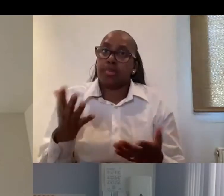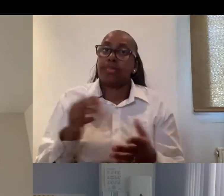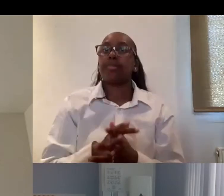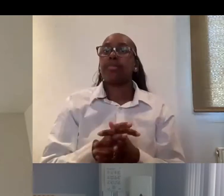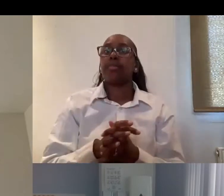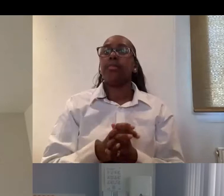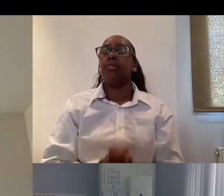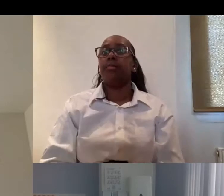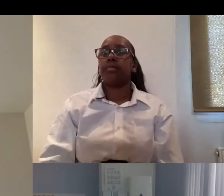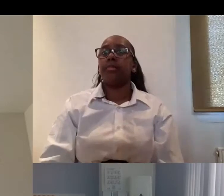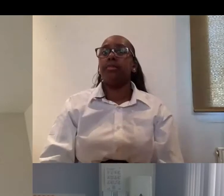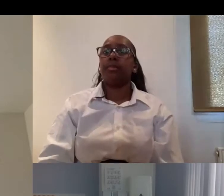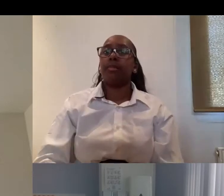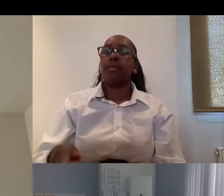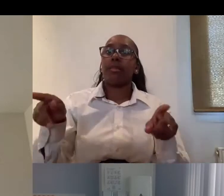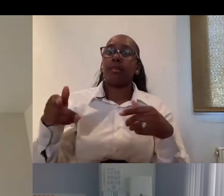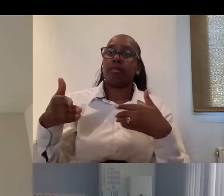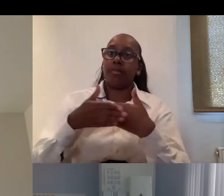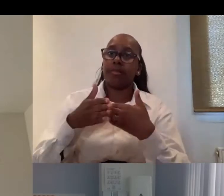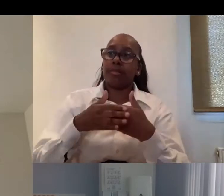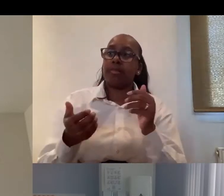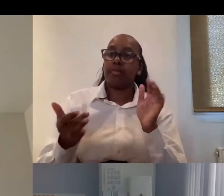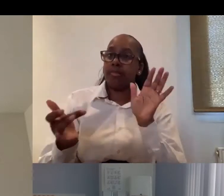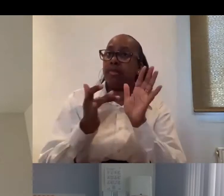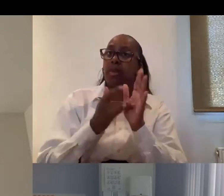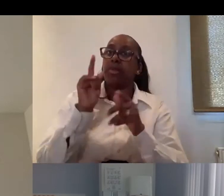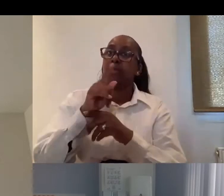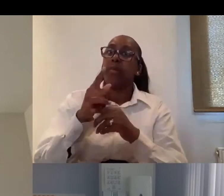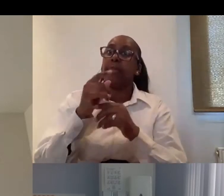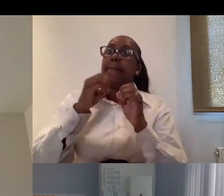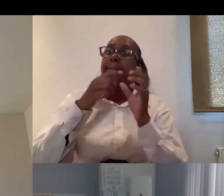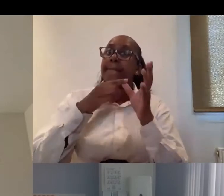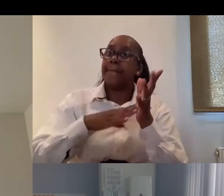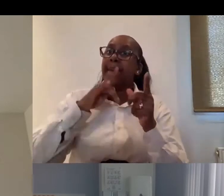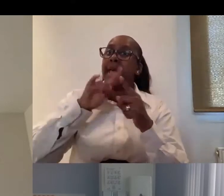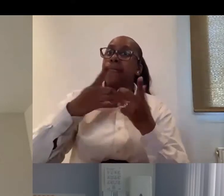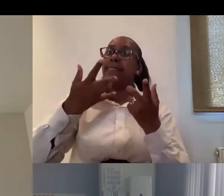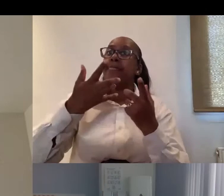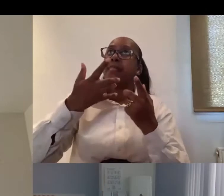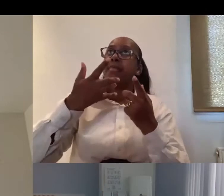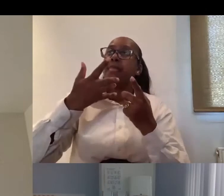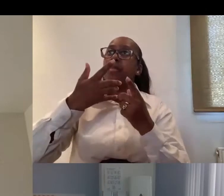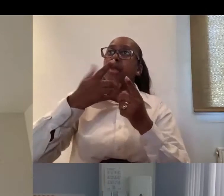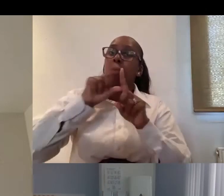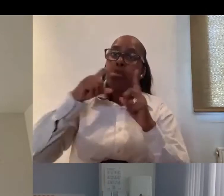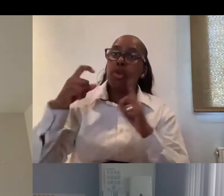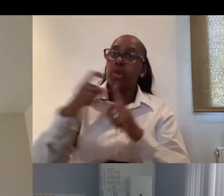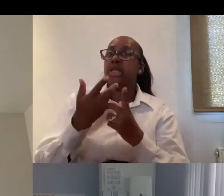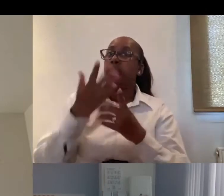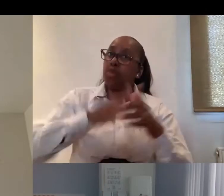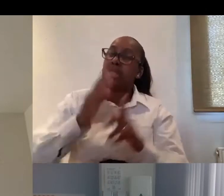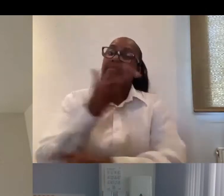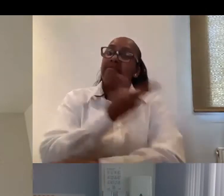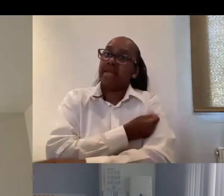And therefore, it's even more important that if you're from the BAME community, you do go to get your vaccine, because it's even more